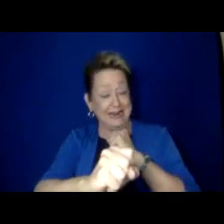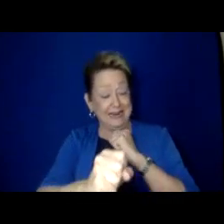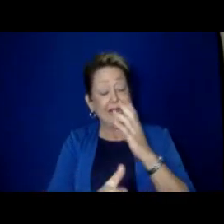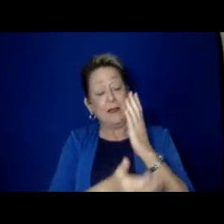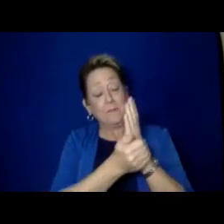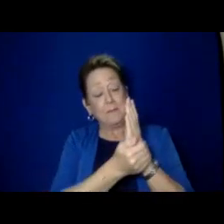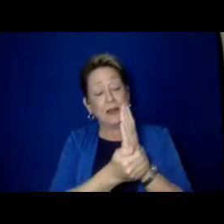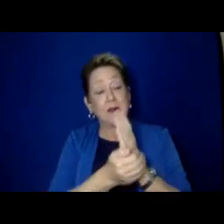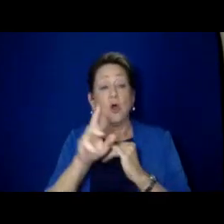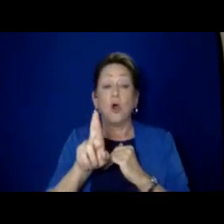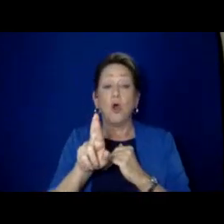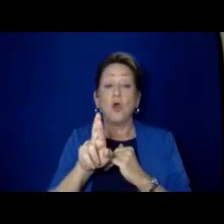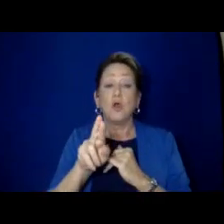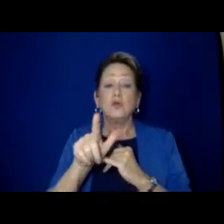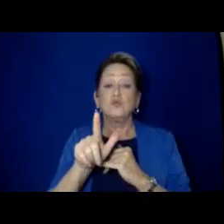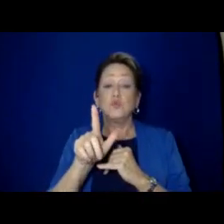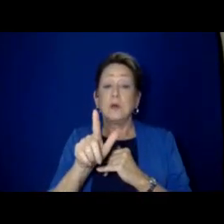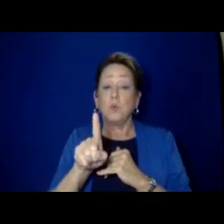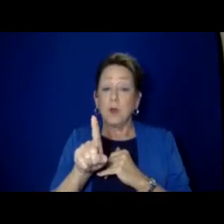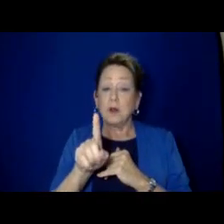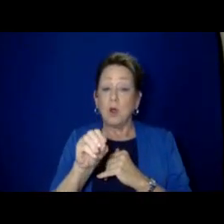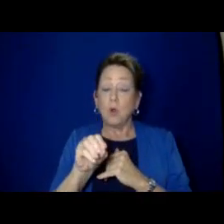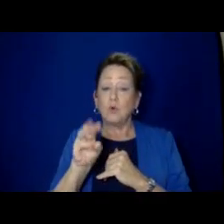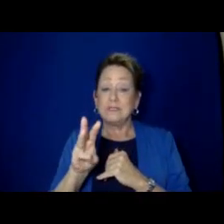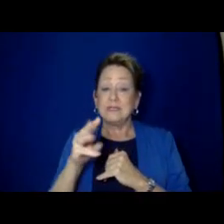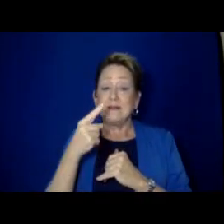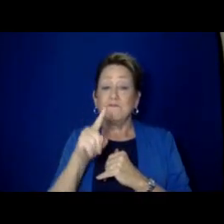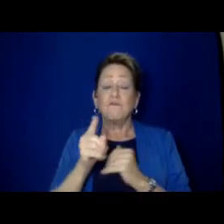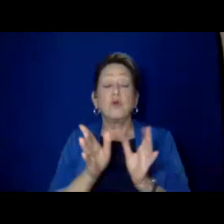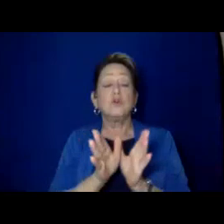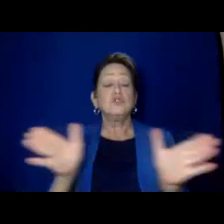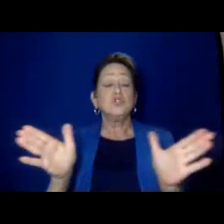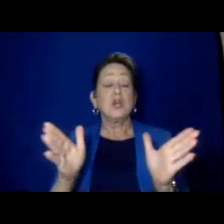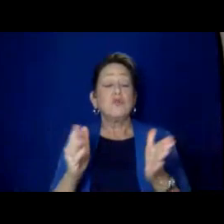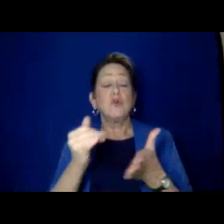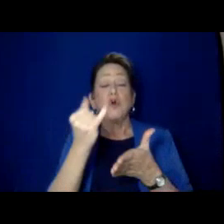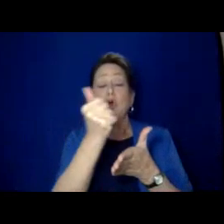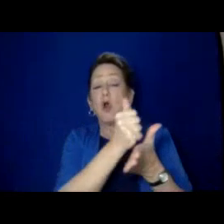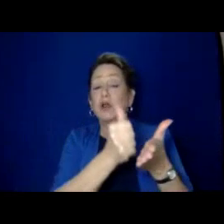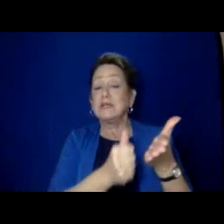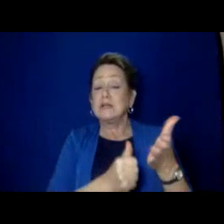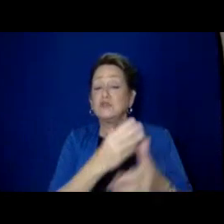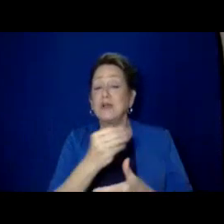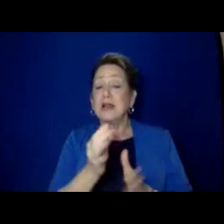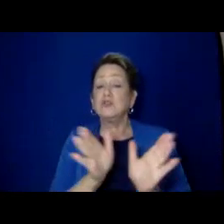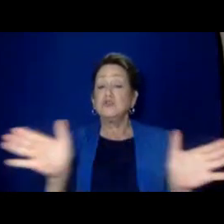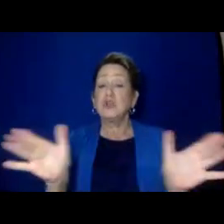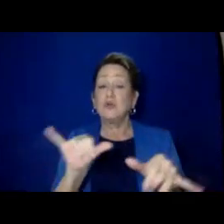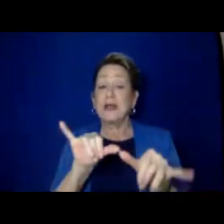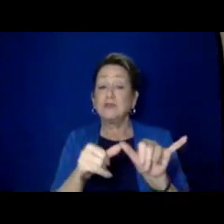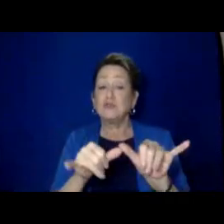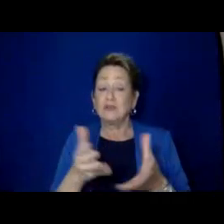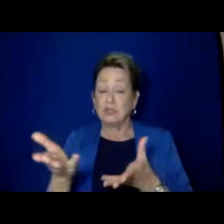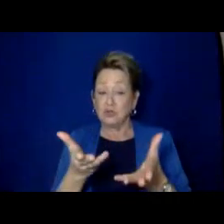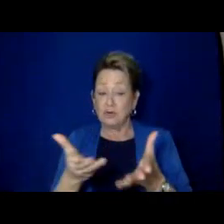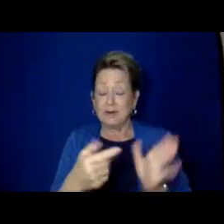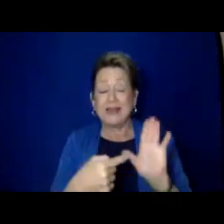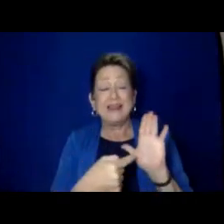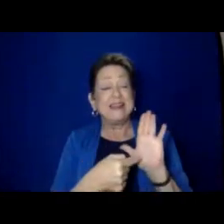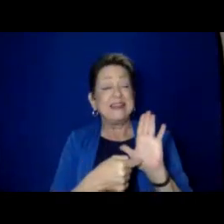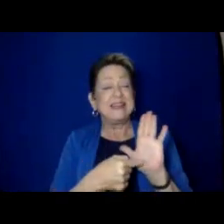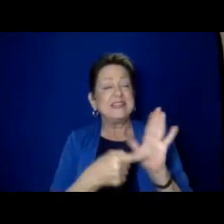number R2106 for general architecture and engineering consulting services. This agreement